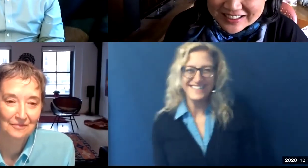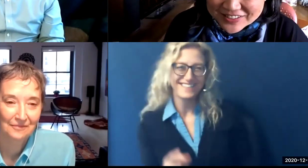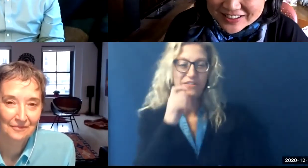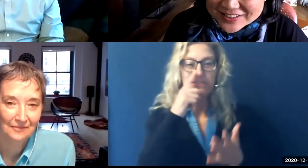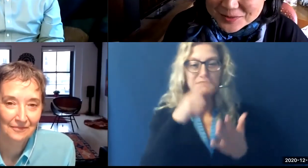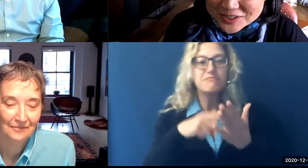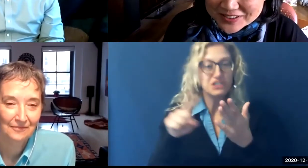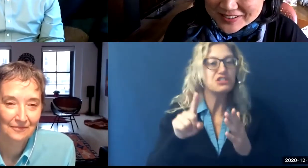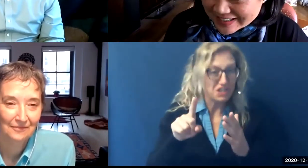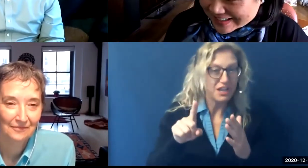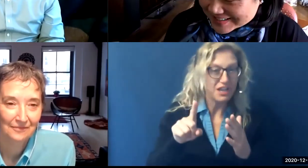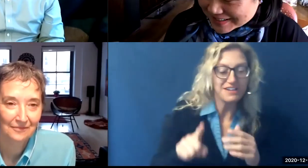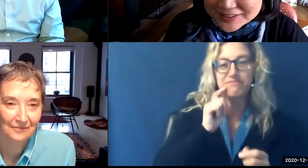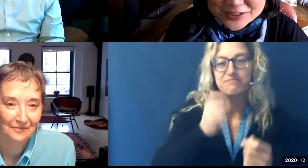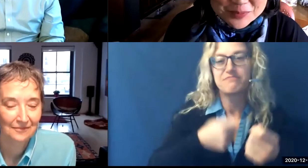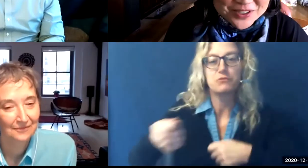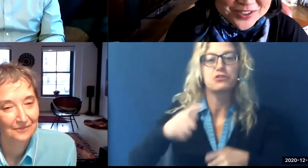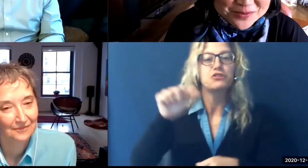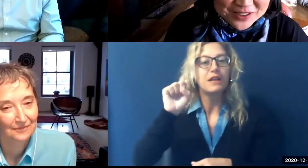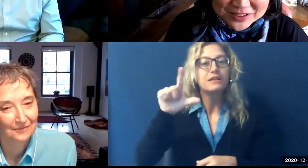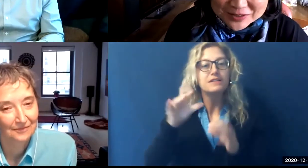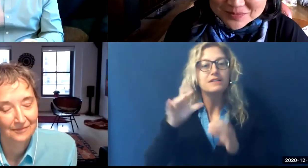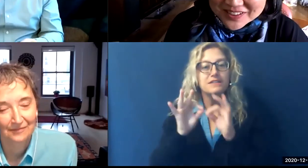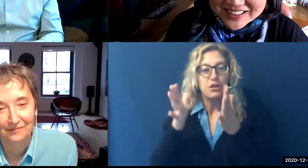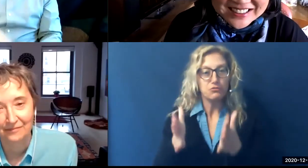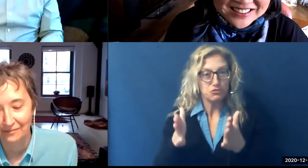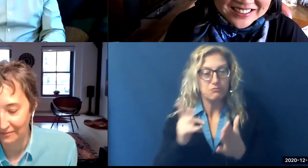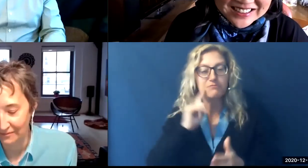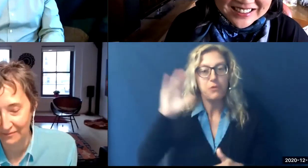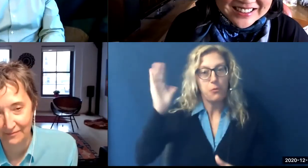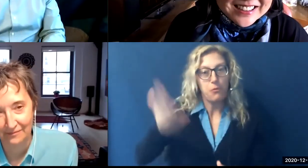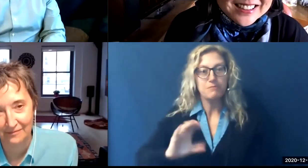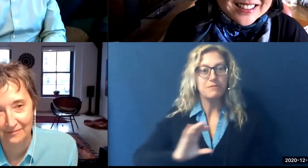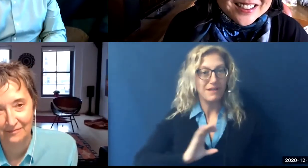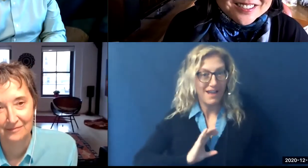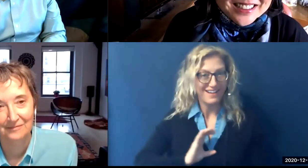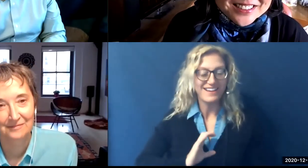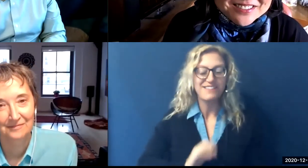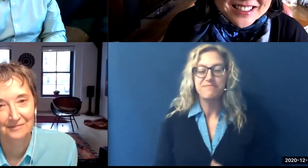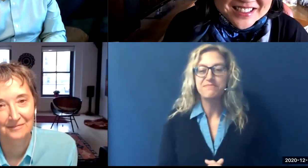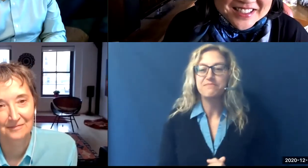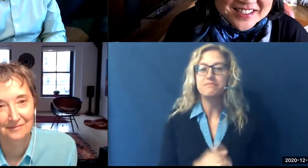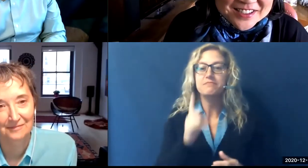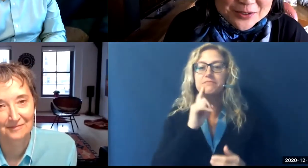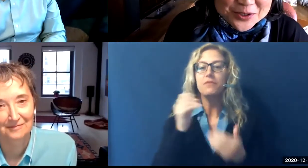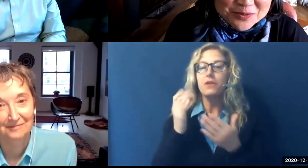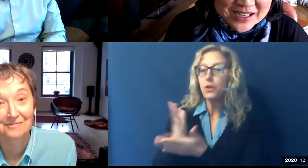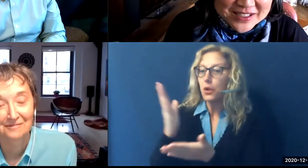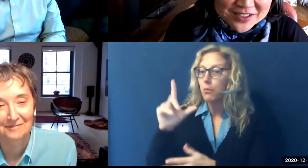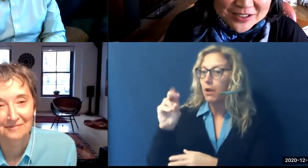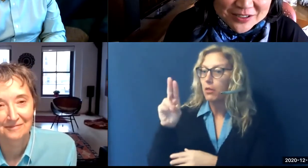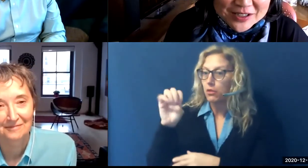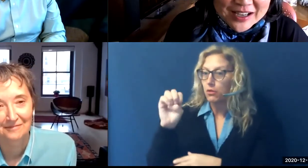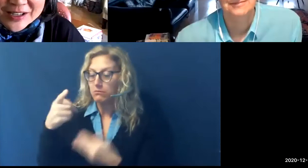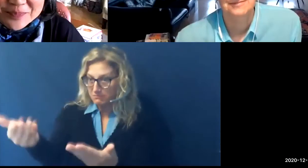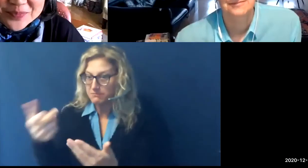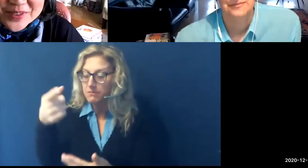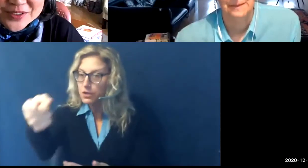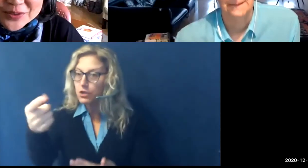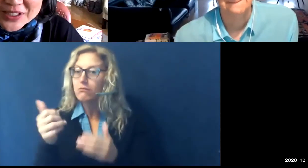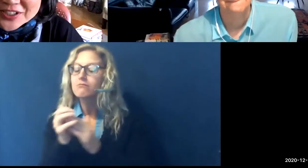We're going to have a switch in ASL interpreters. Welcome, Connie. All right, Louise, you direct